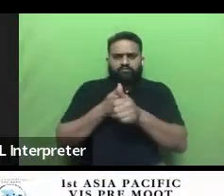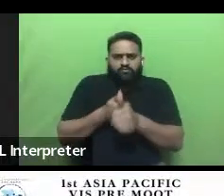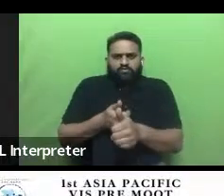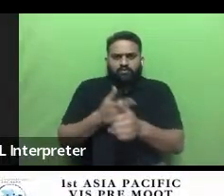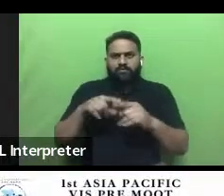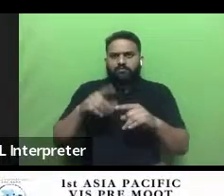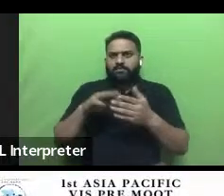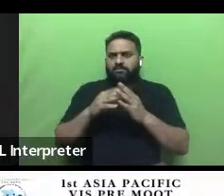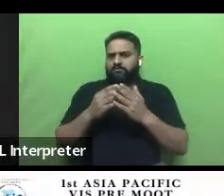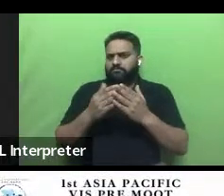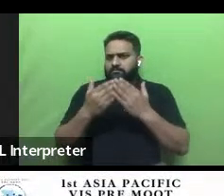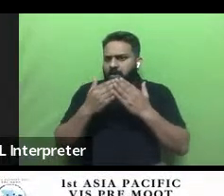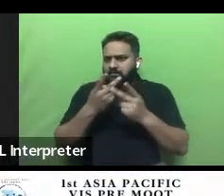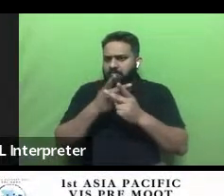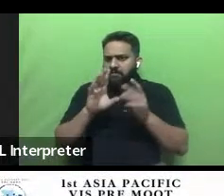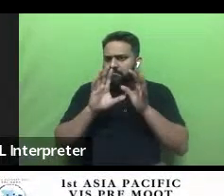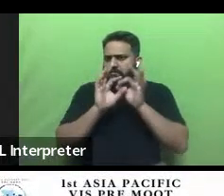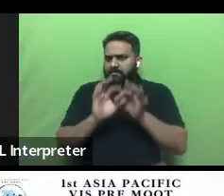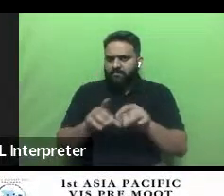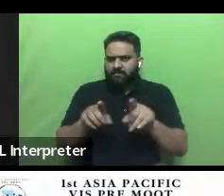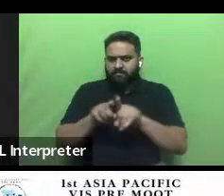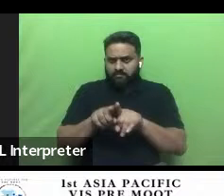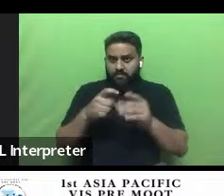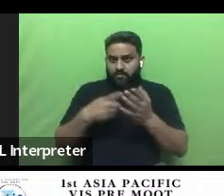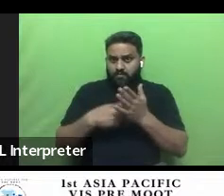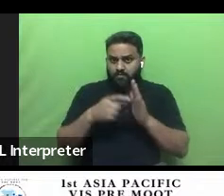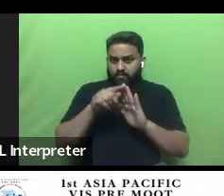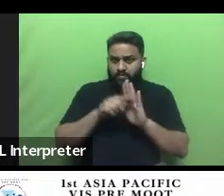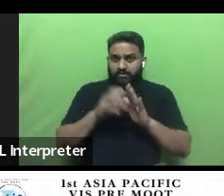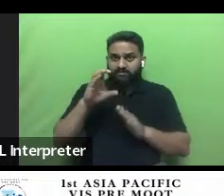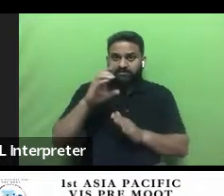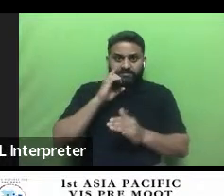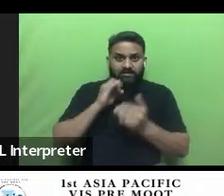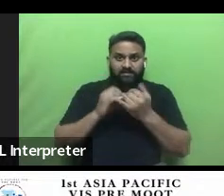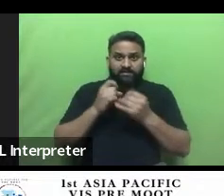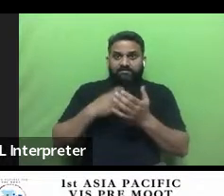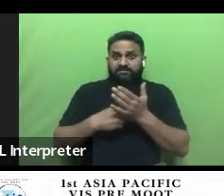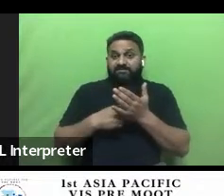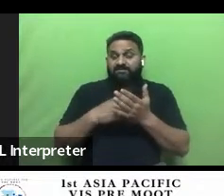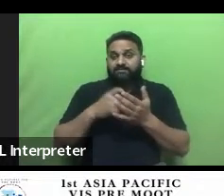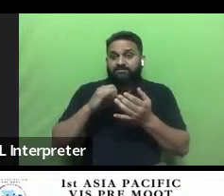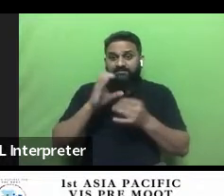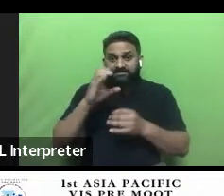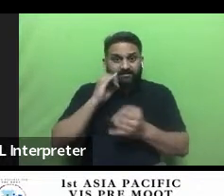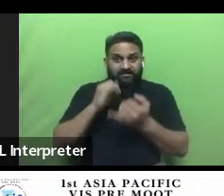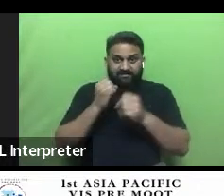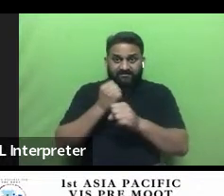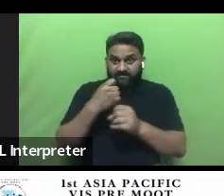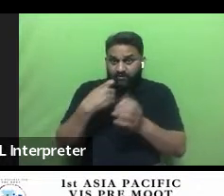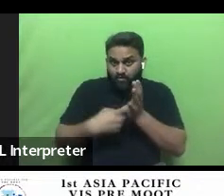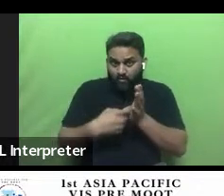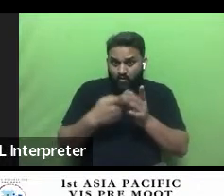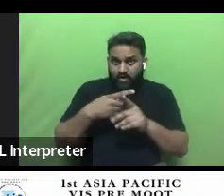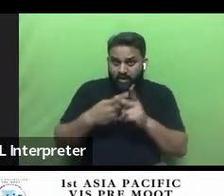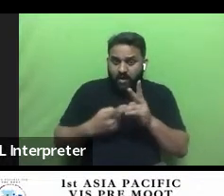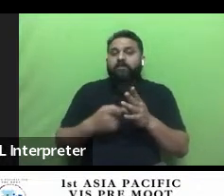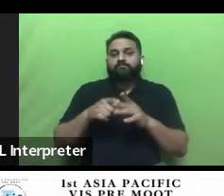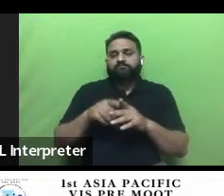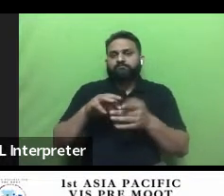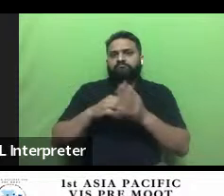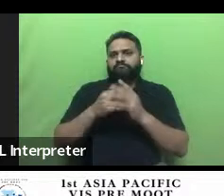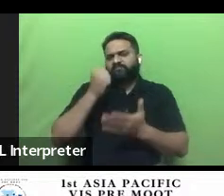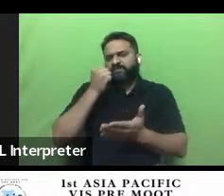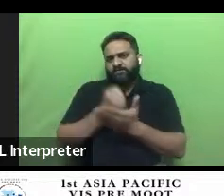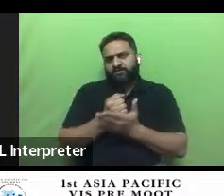commentary and case law that this is a matter governed by the CISG's principles on contract formation. And in particular, two requirements